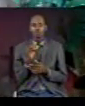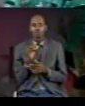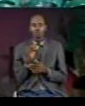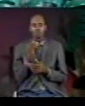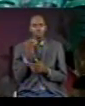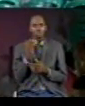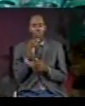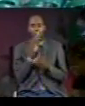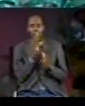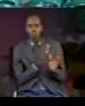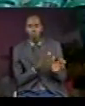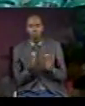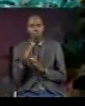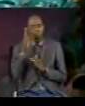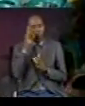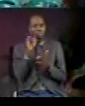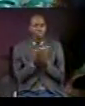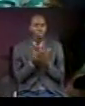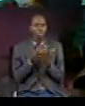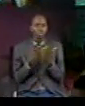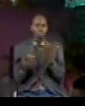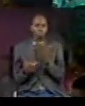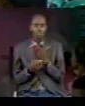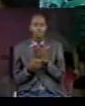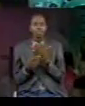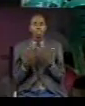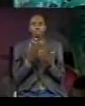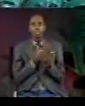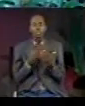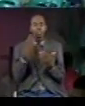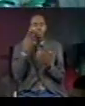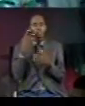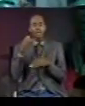the back of your program, you will see